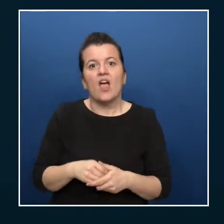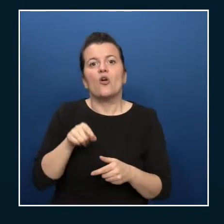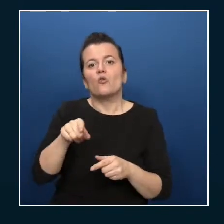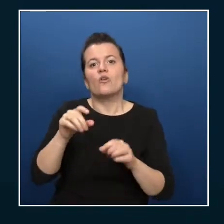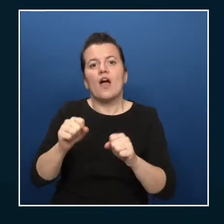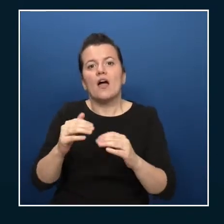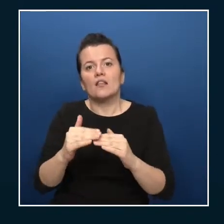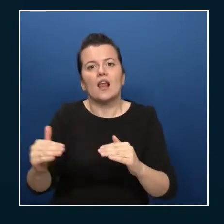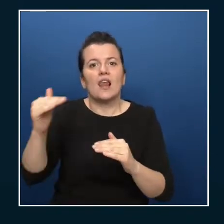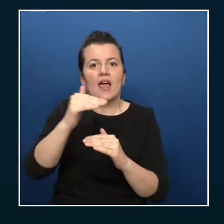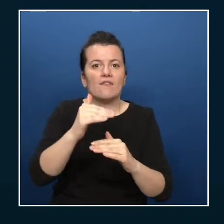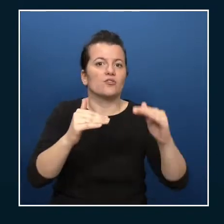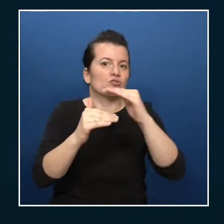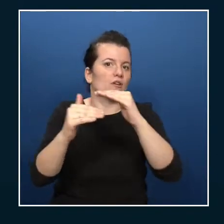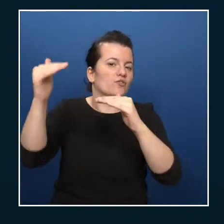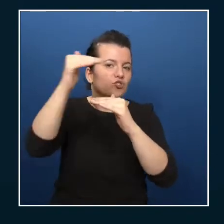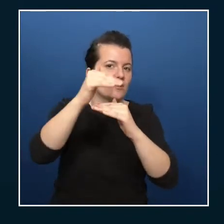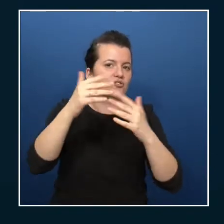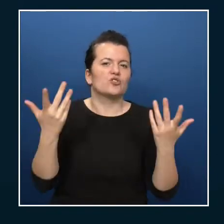whole modular